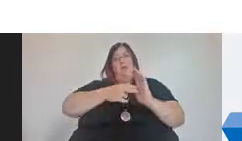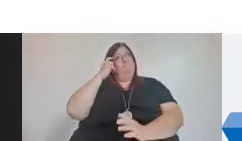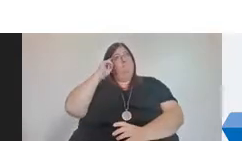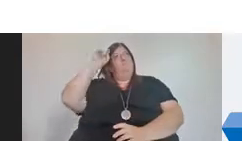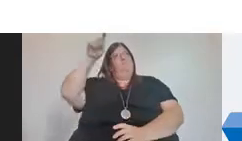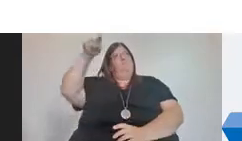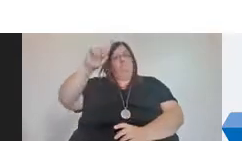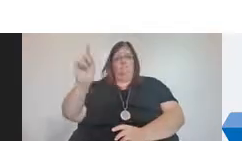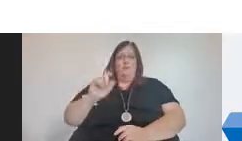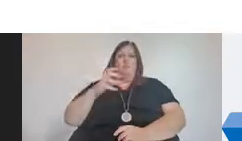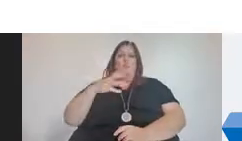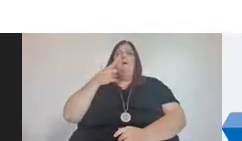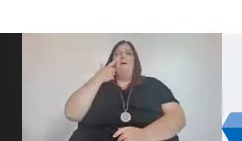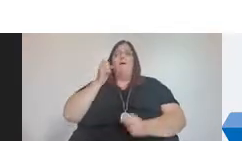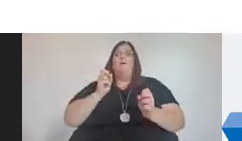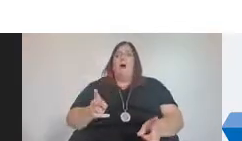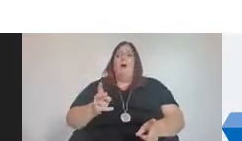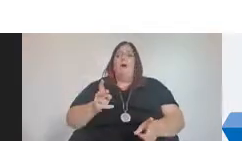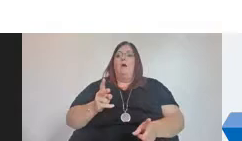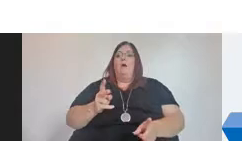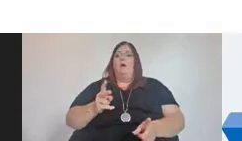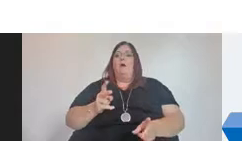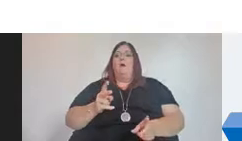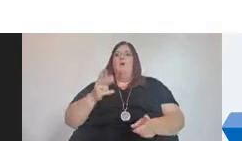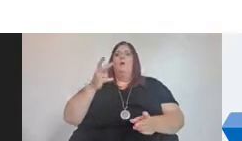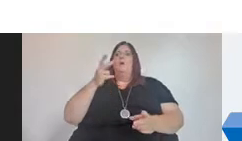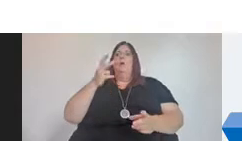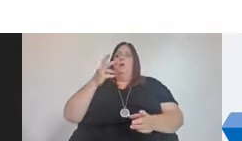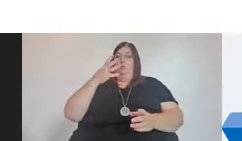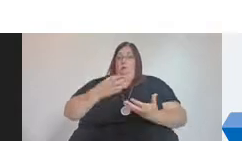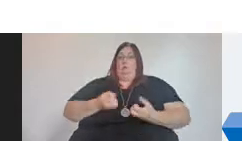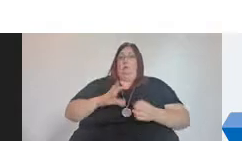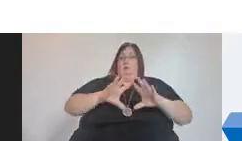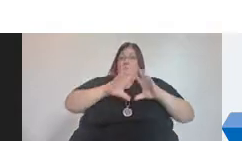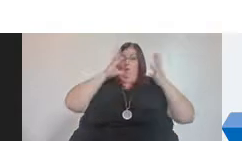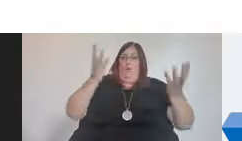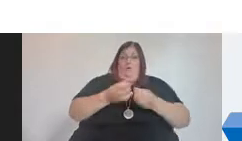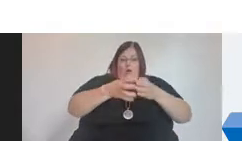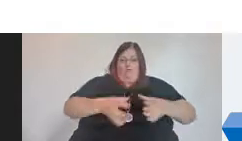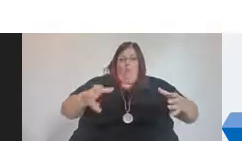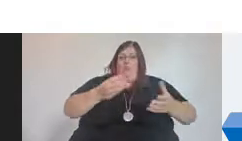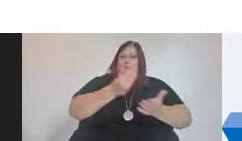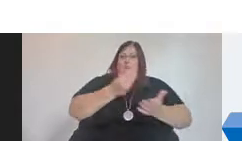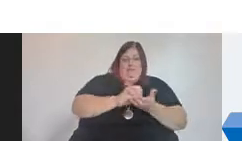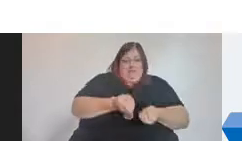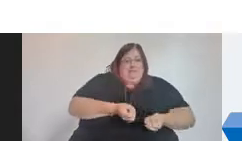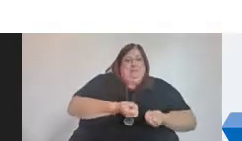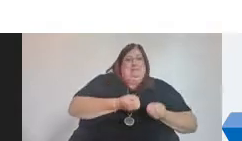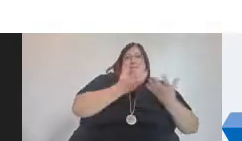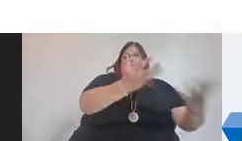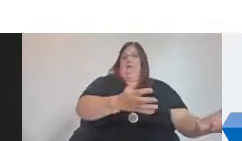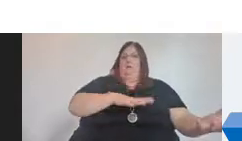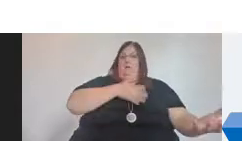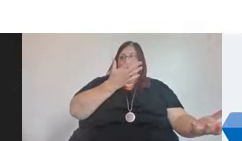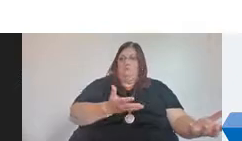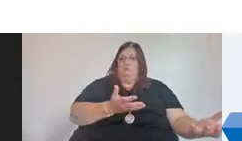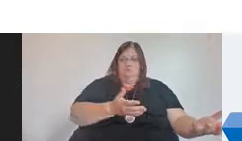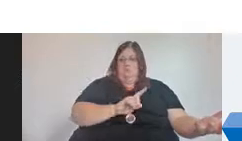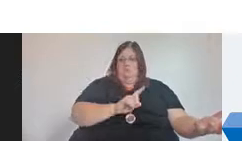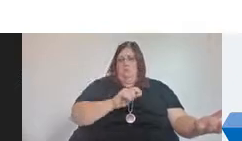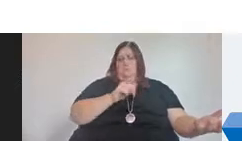to find ways of not having to spend all of that extra that growth in terms of providing more and more acute